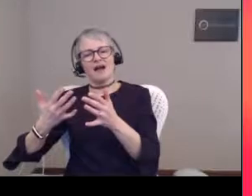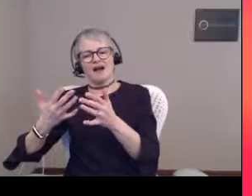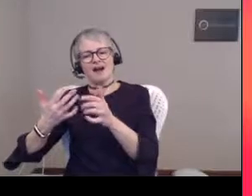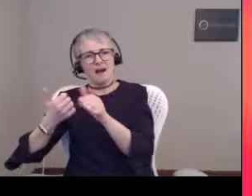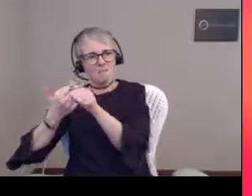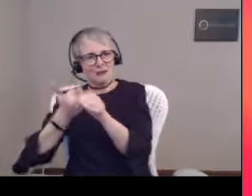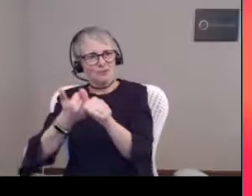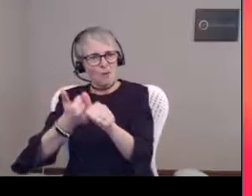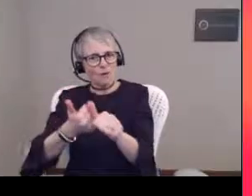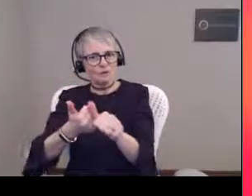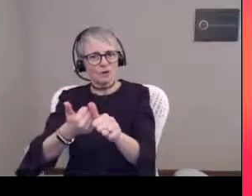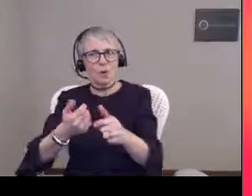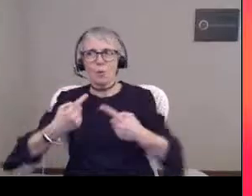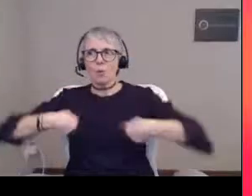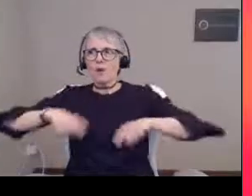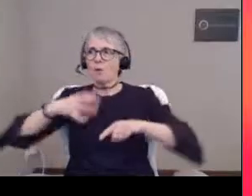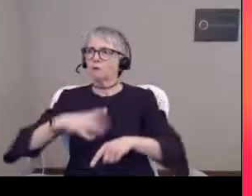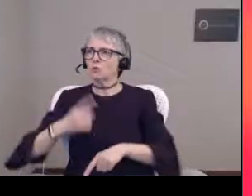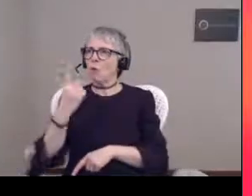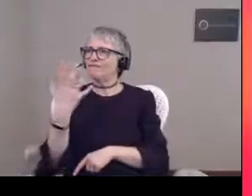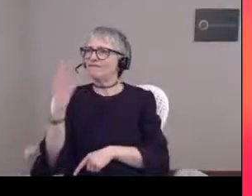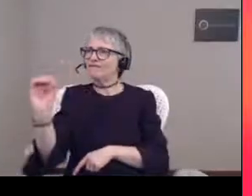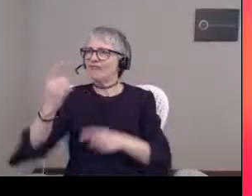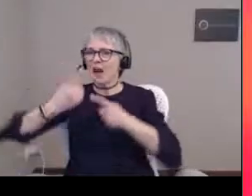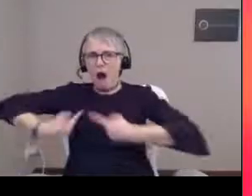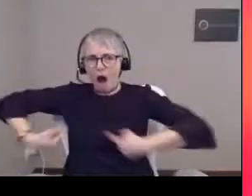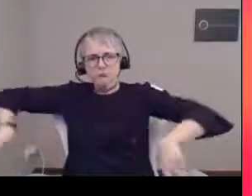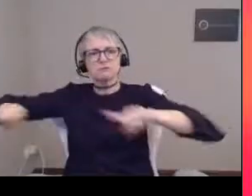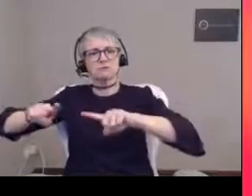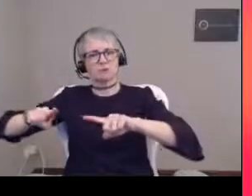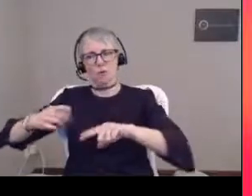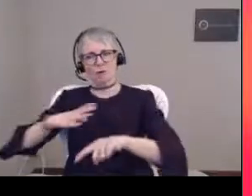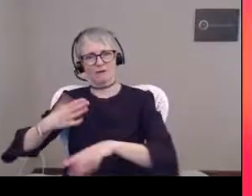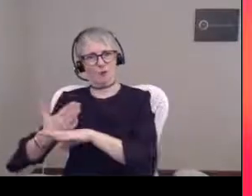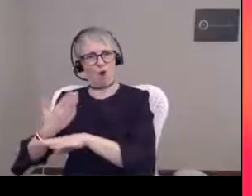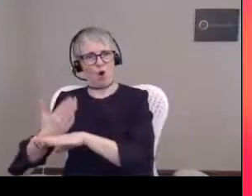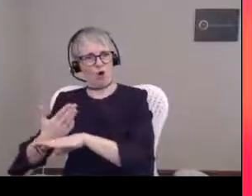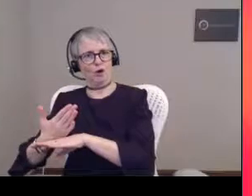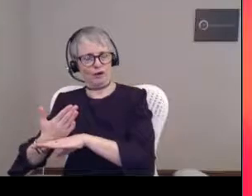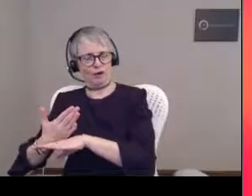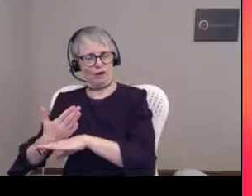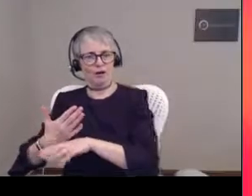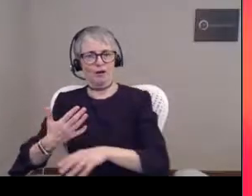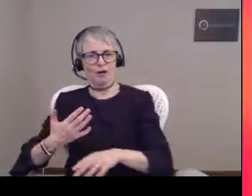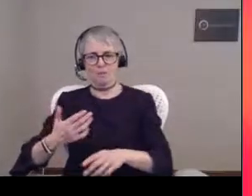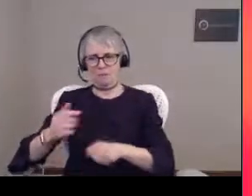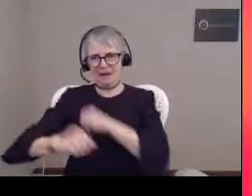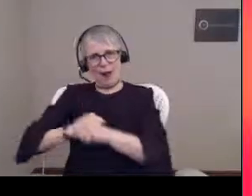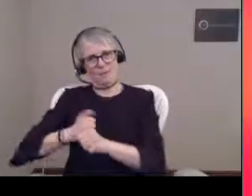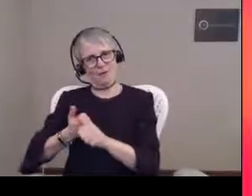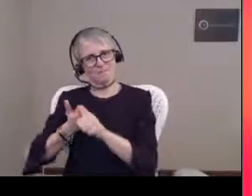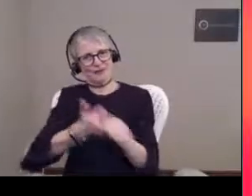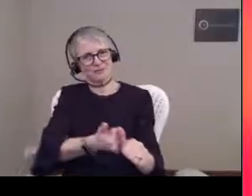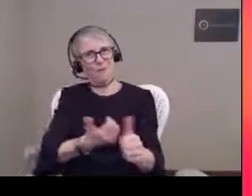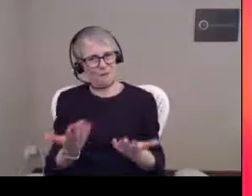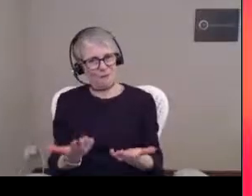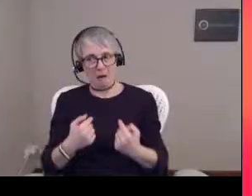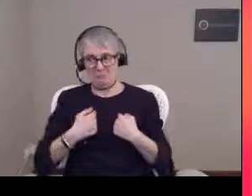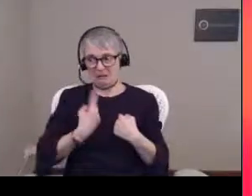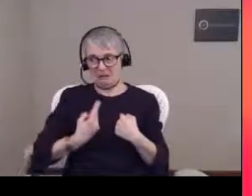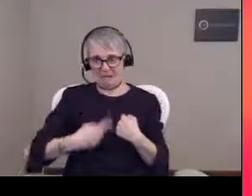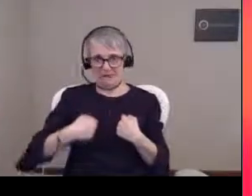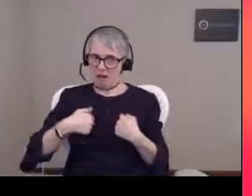150 of us across ITV who are interested in doing that piece. It's something I'm personally going to probably put myself forward for, and I'm more than